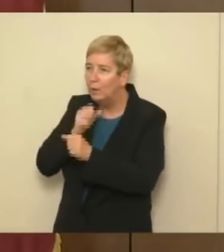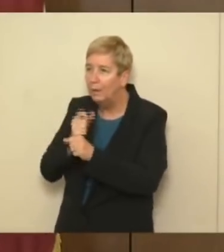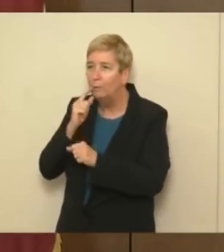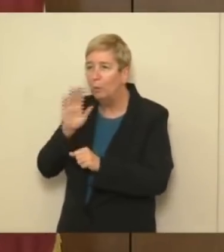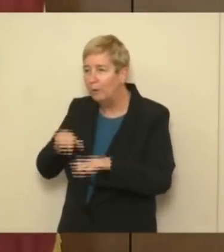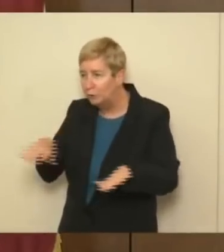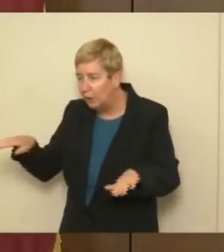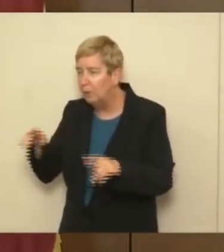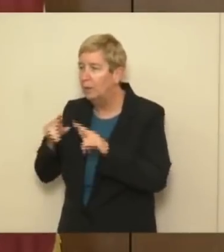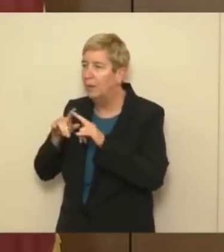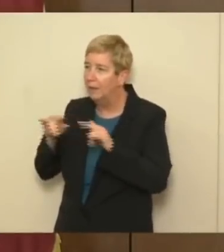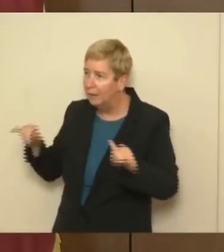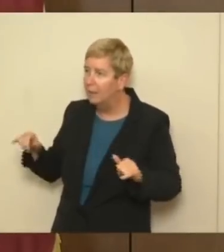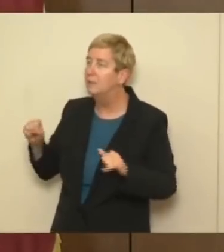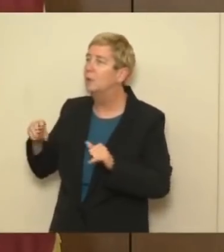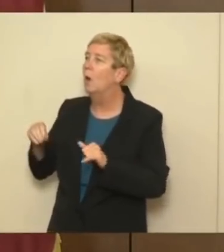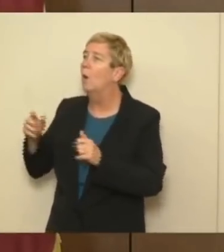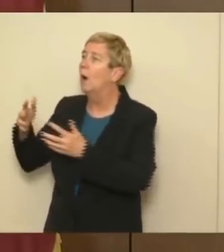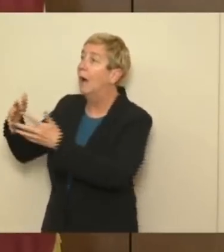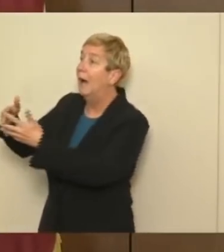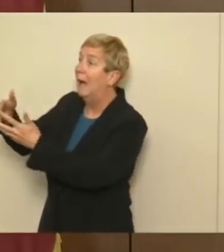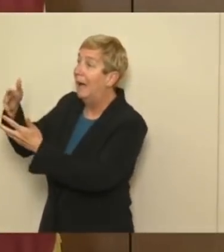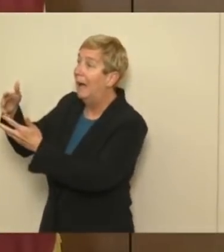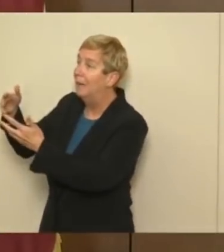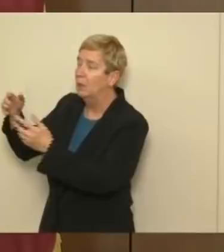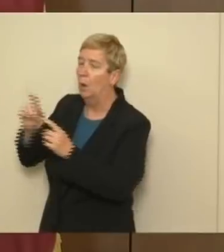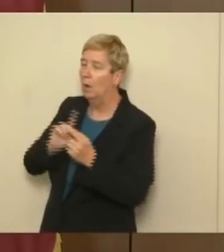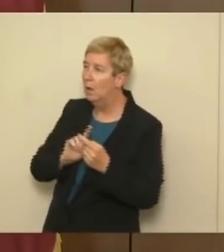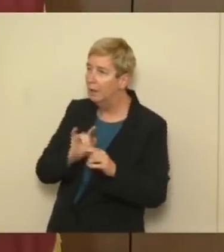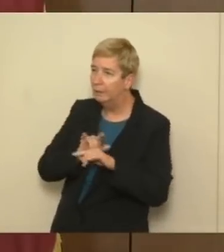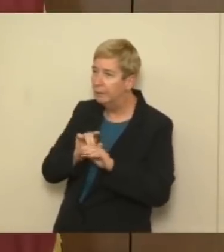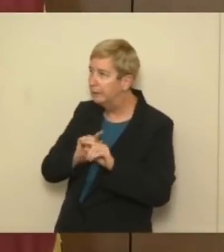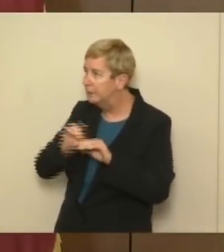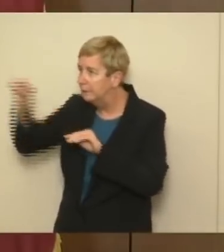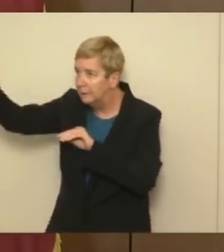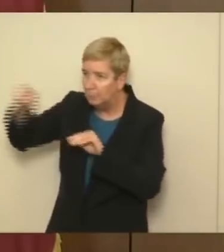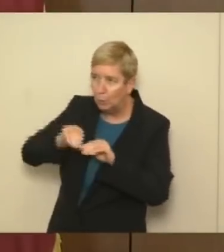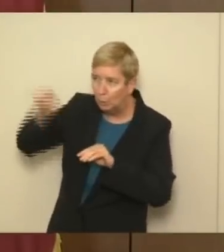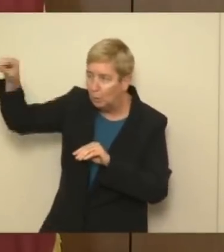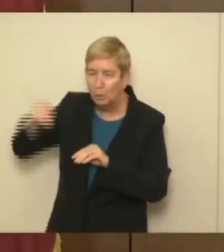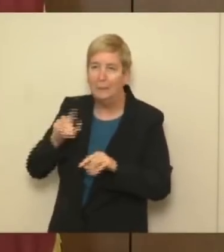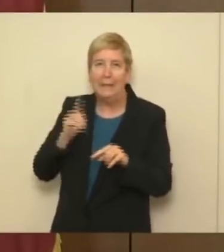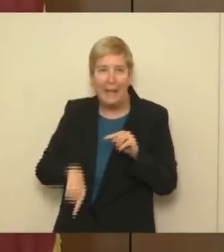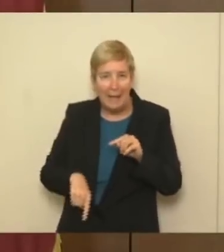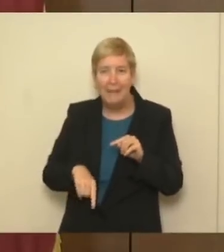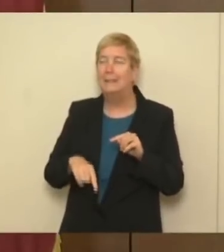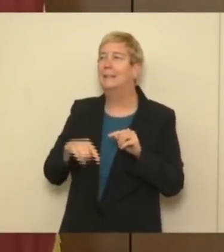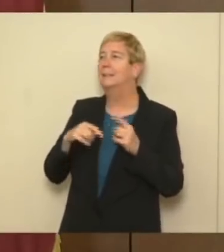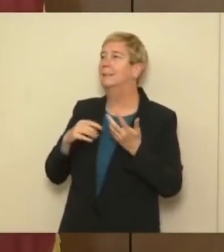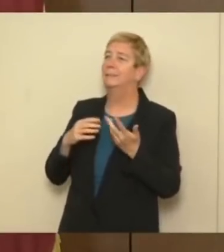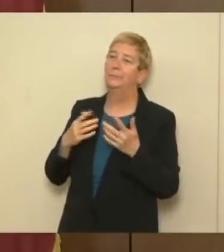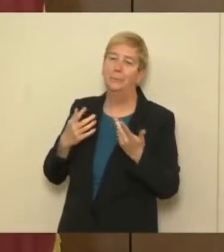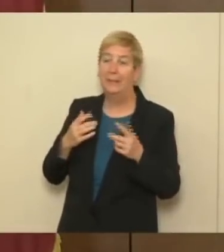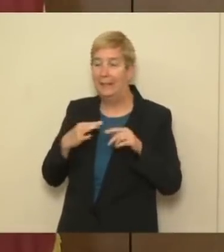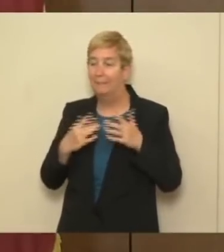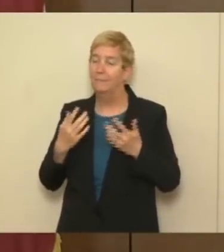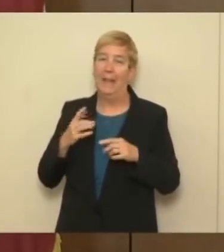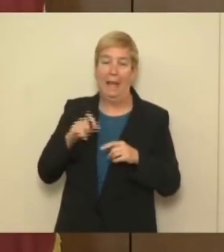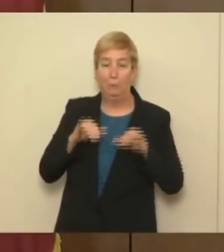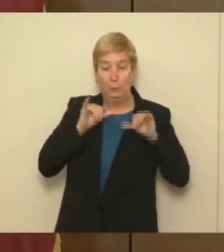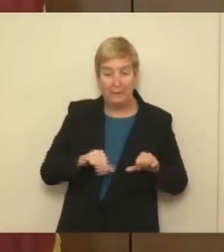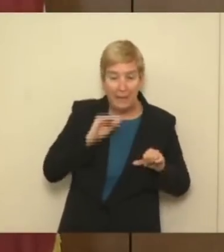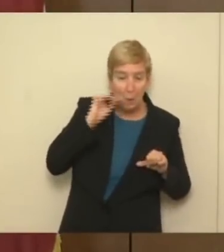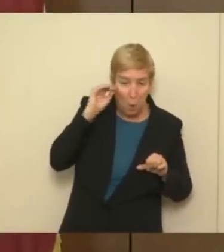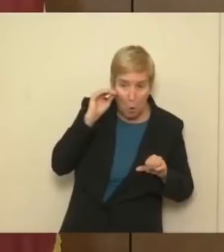children. We also have significant now quarantine issues and figuring out housing issues. They